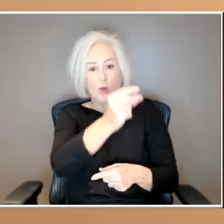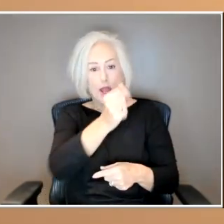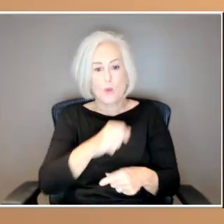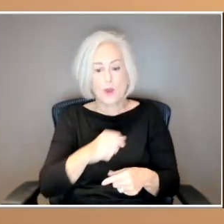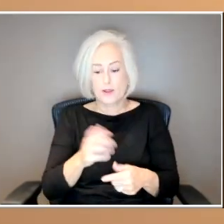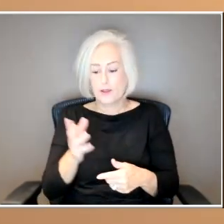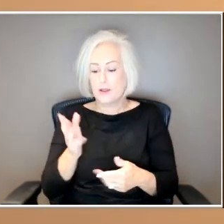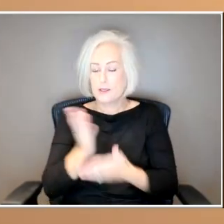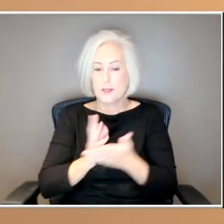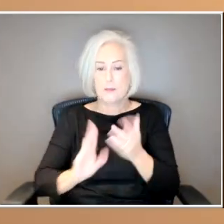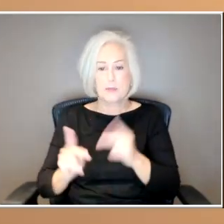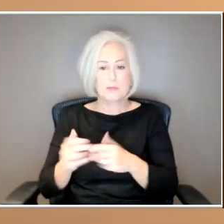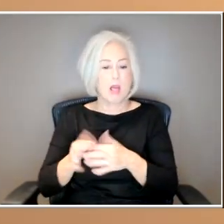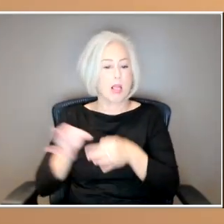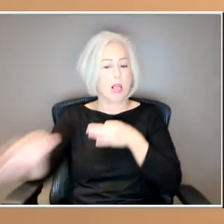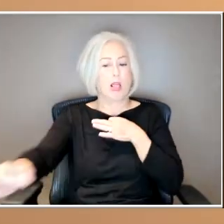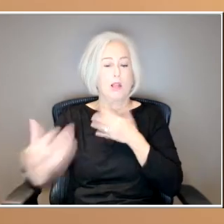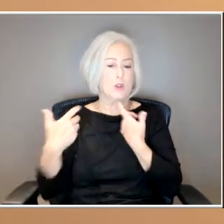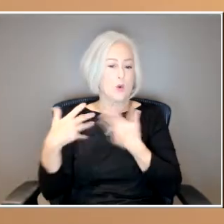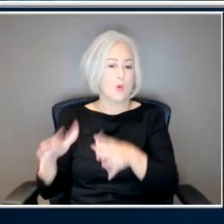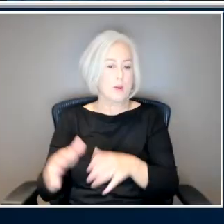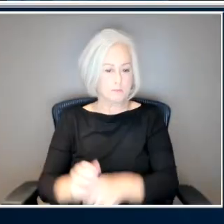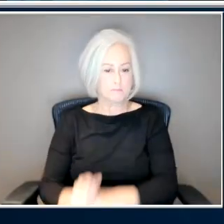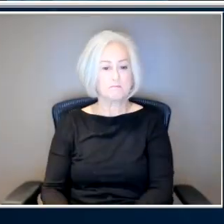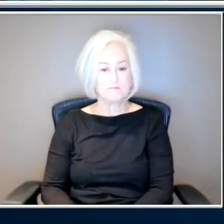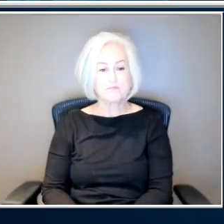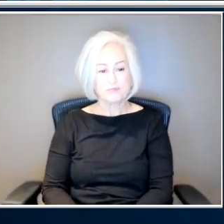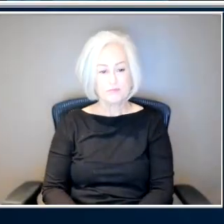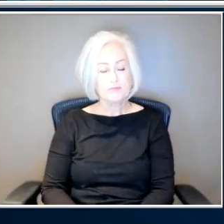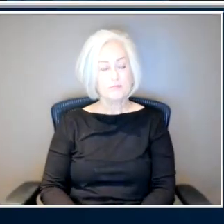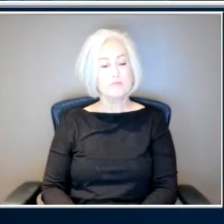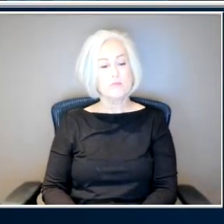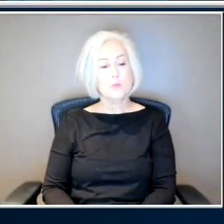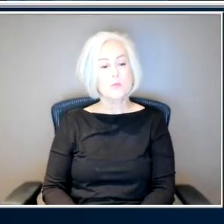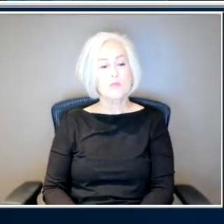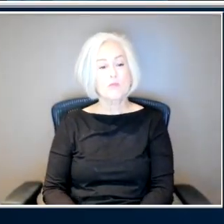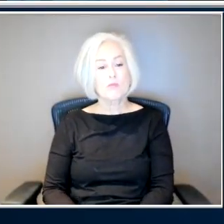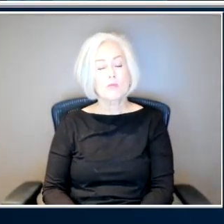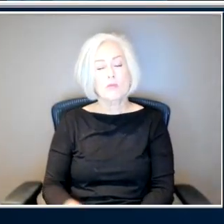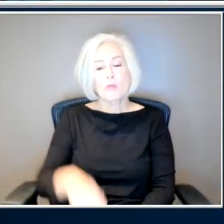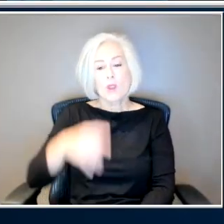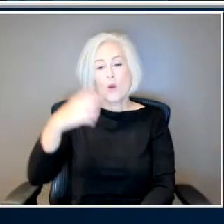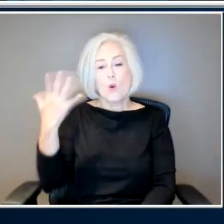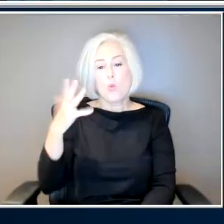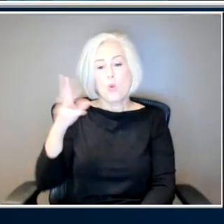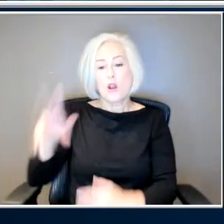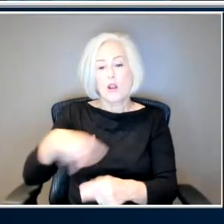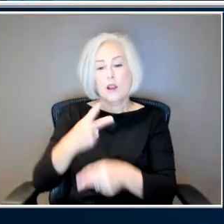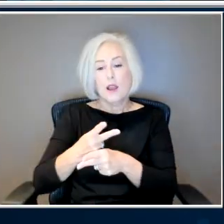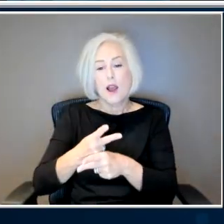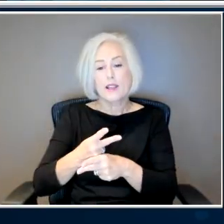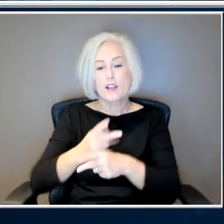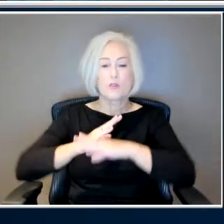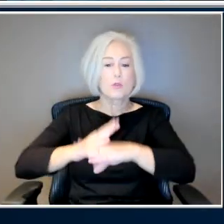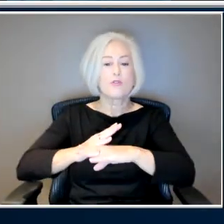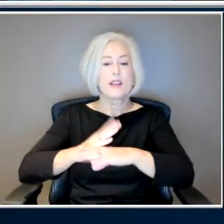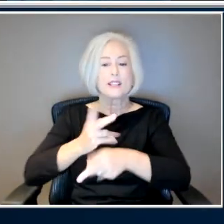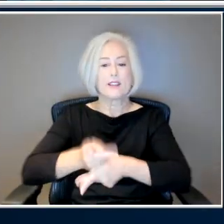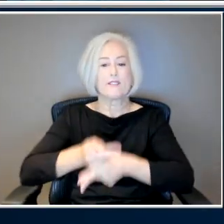prefer not to, and that's no problem as well. Dr. Larson, what other type of preventative care do you offer at the high-risk clinic?